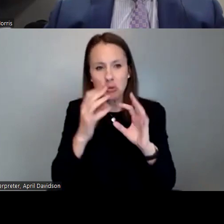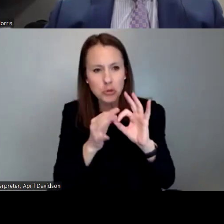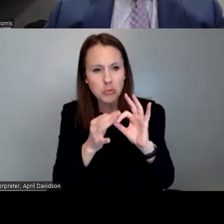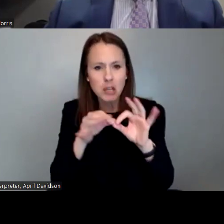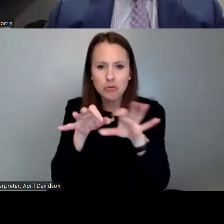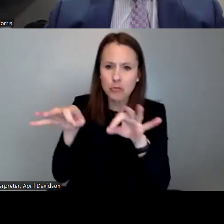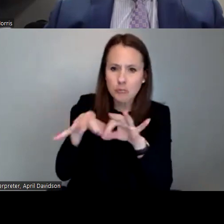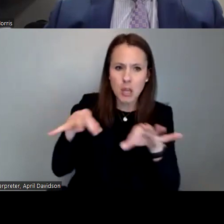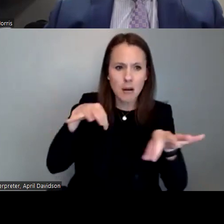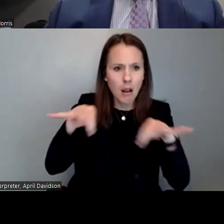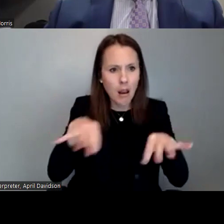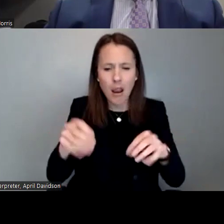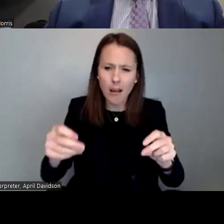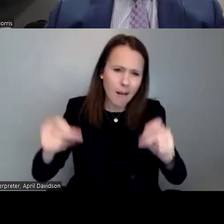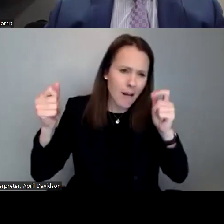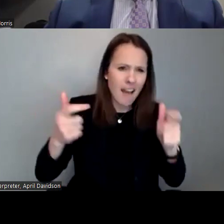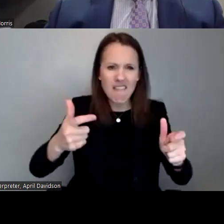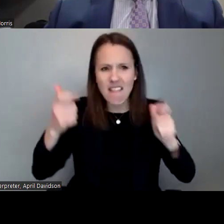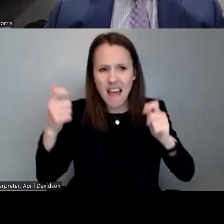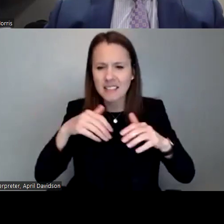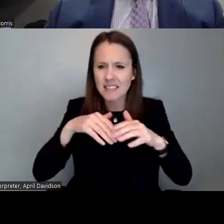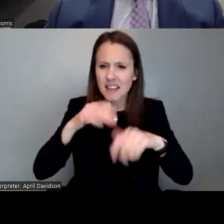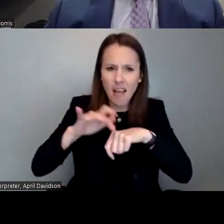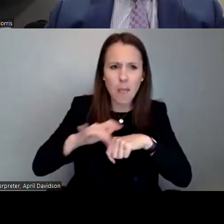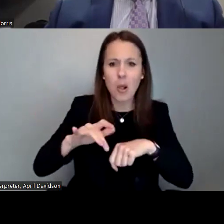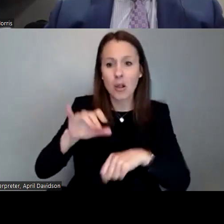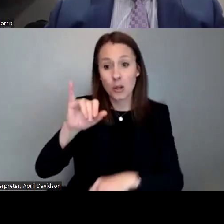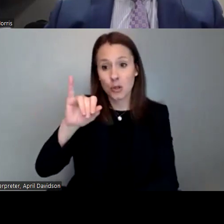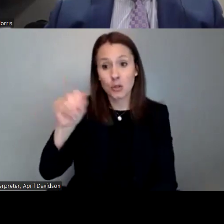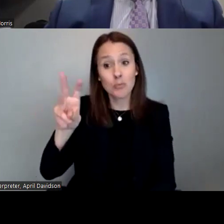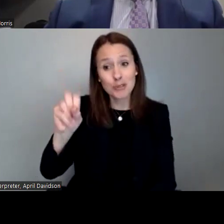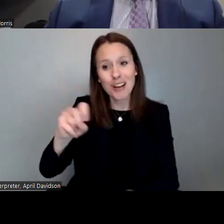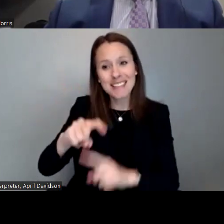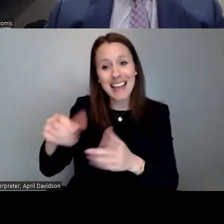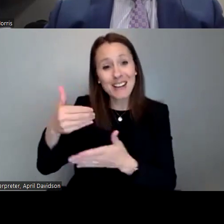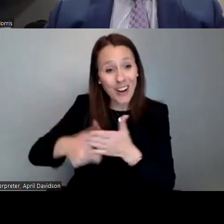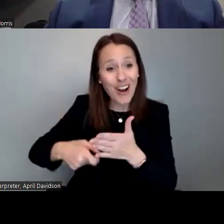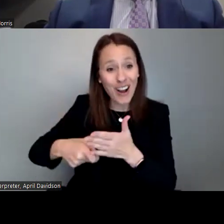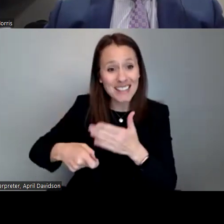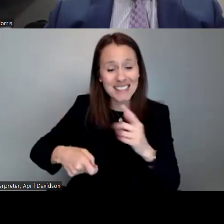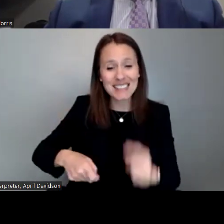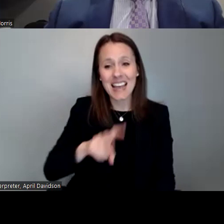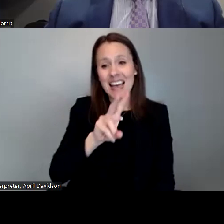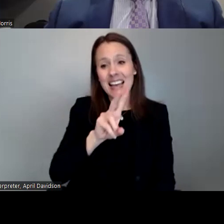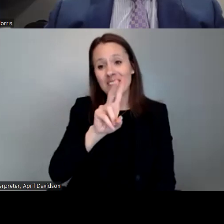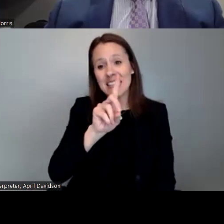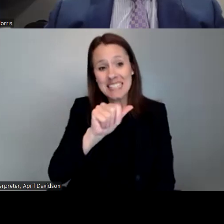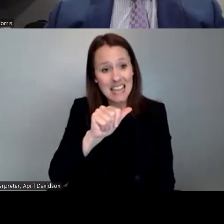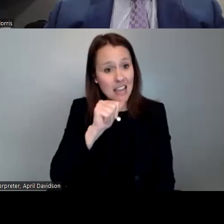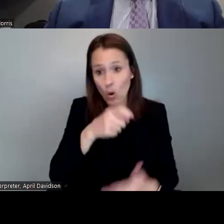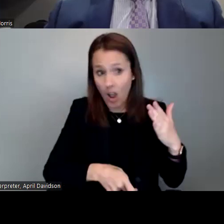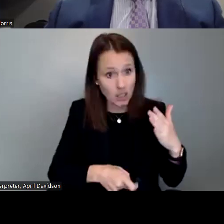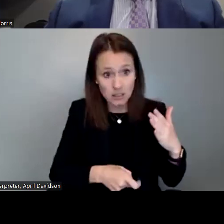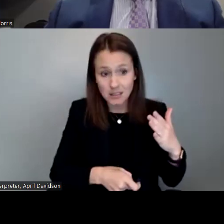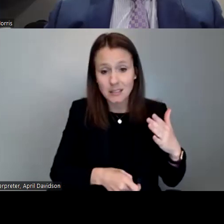description on the fly. And JAWS has a cost, NVDA does not. NVDA does not have some